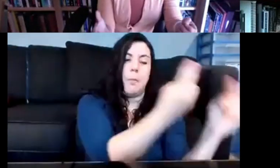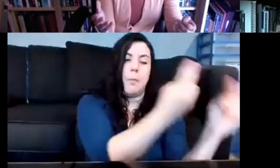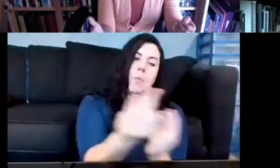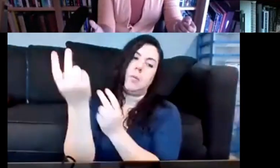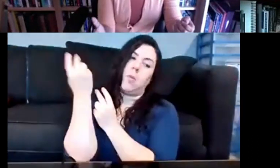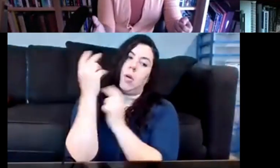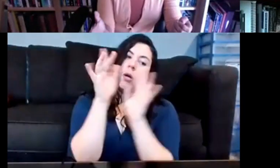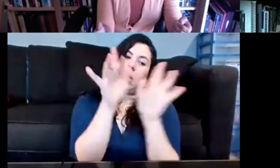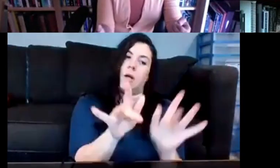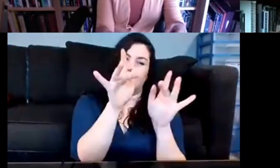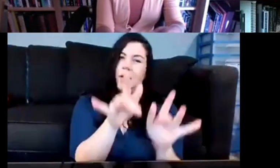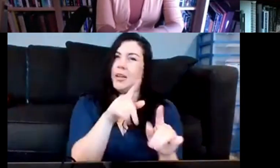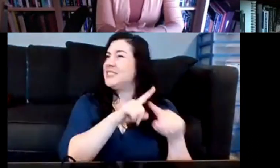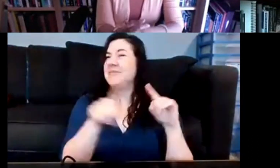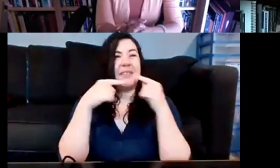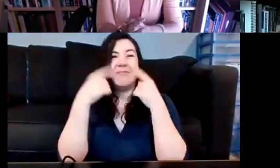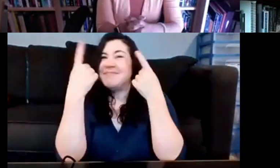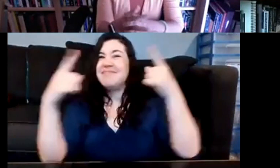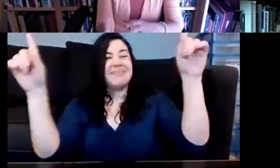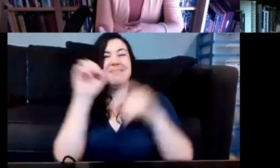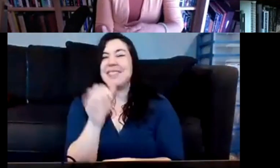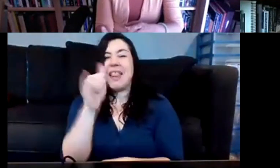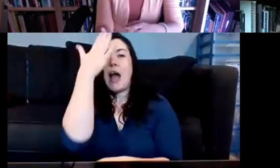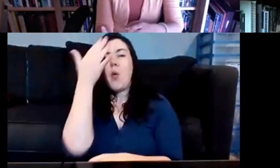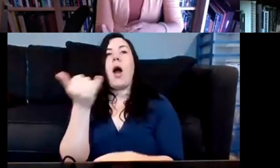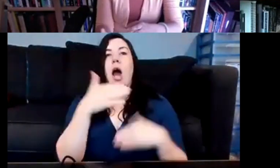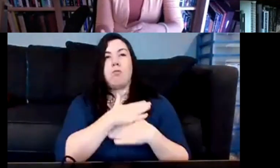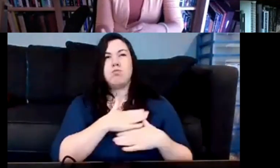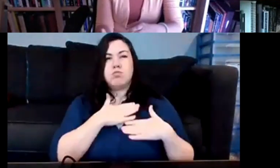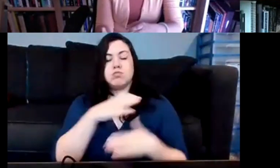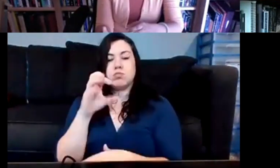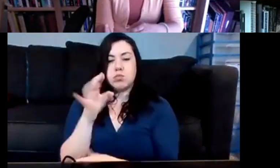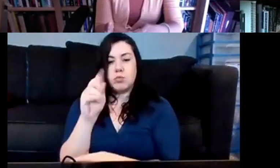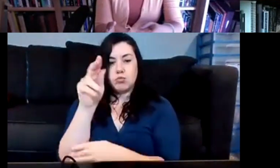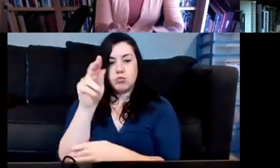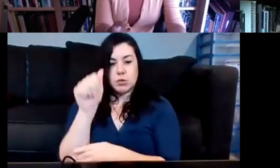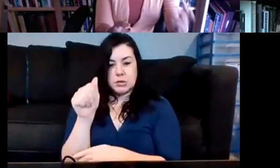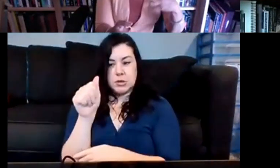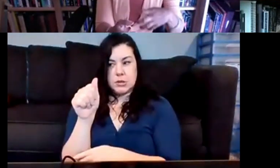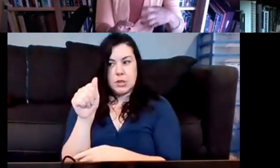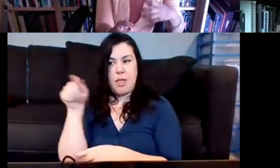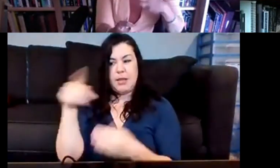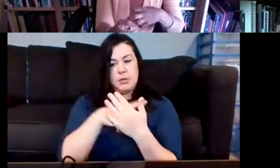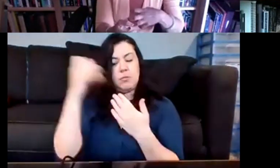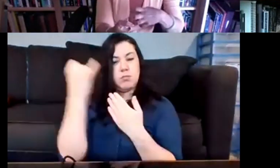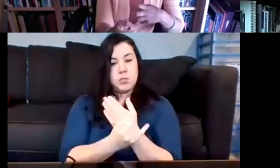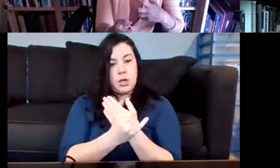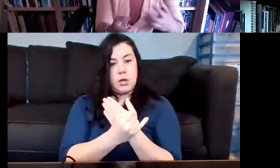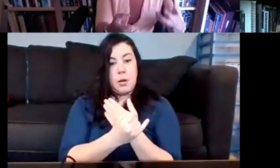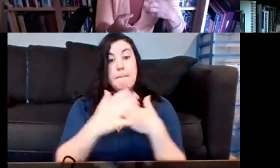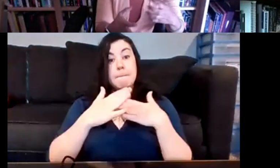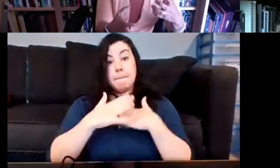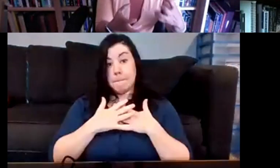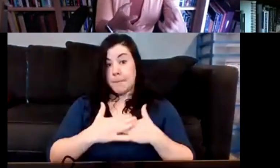appreciated Christina bringing up, especially the Soil Collection Project, where you remove the body,